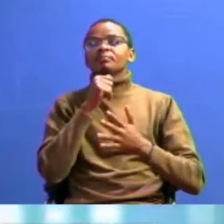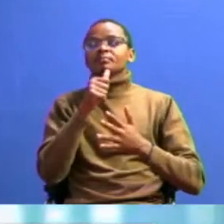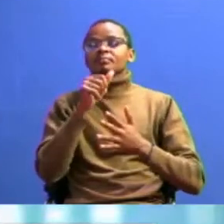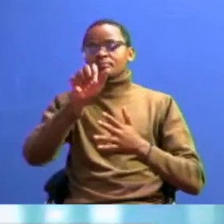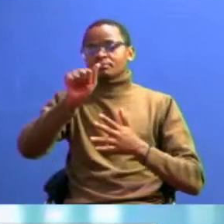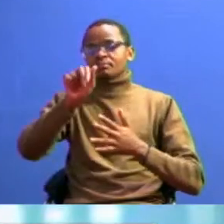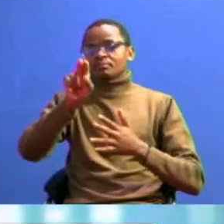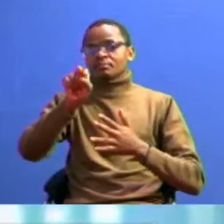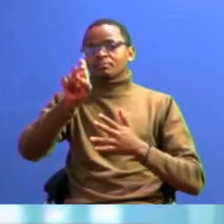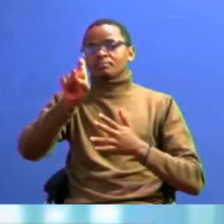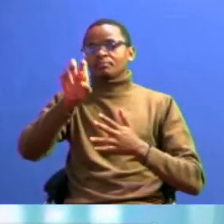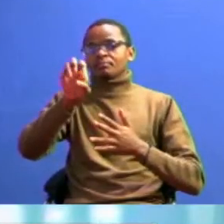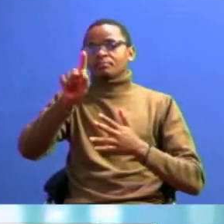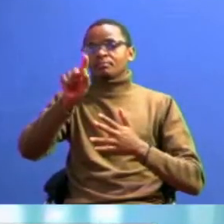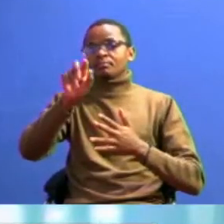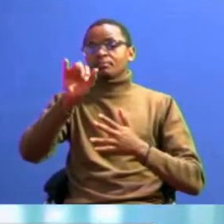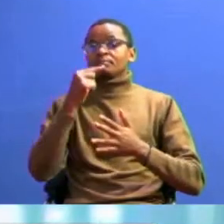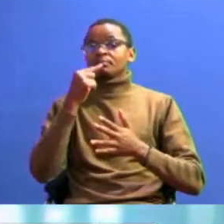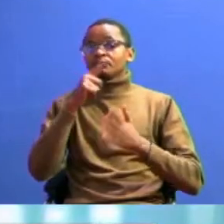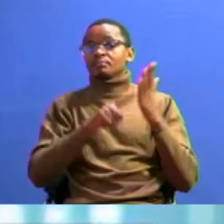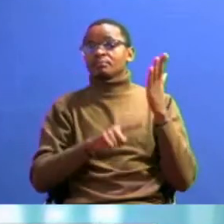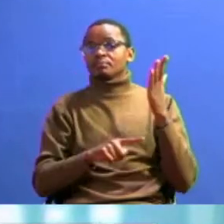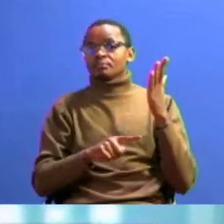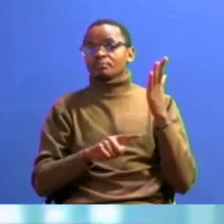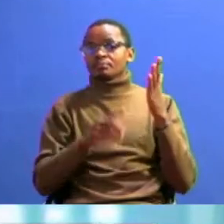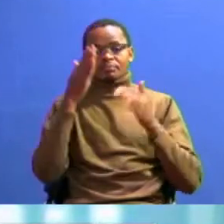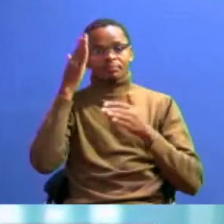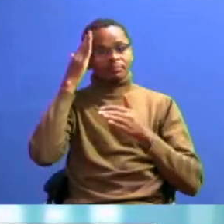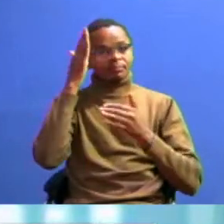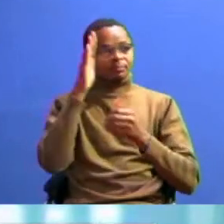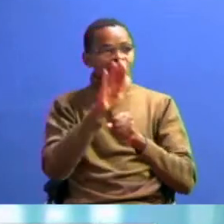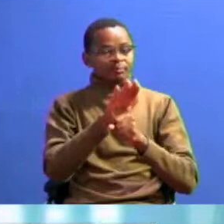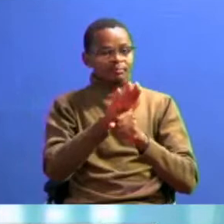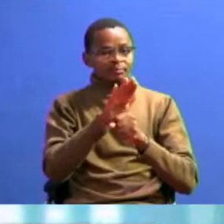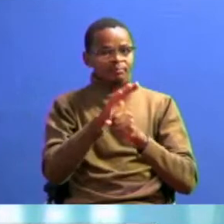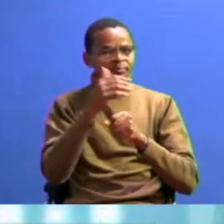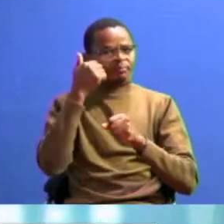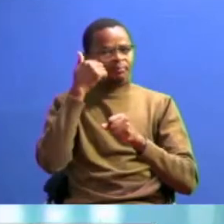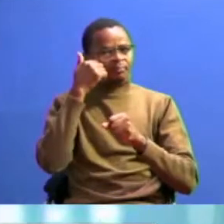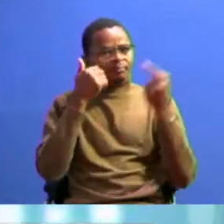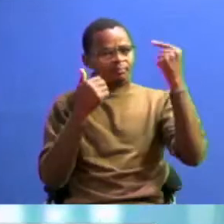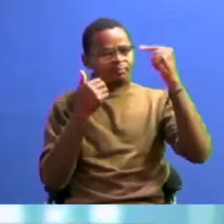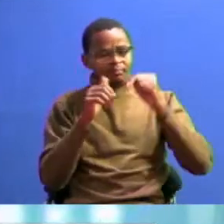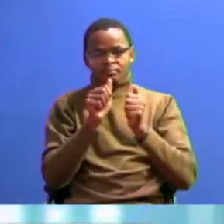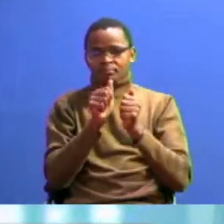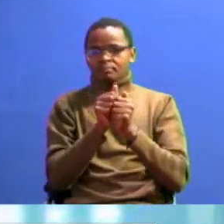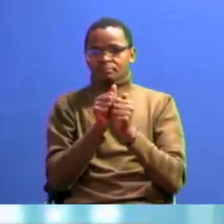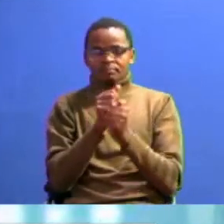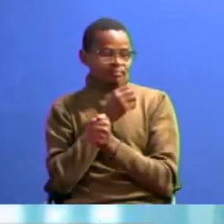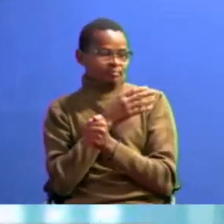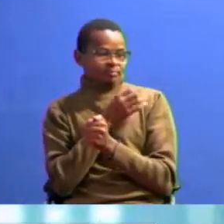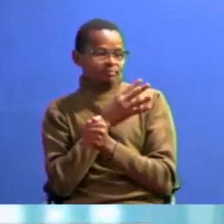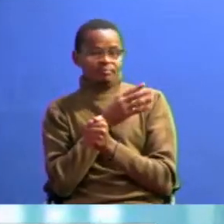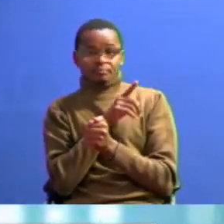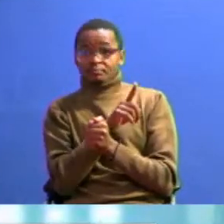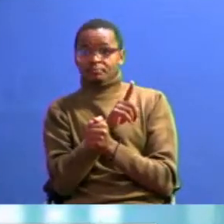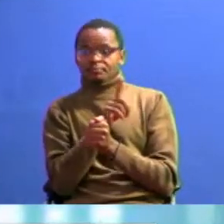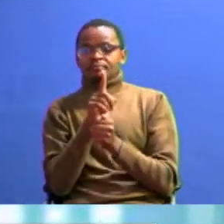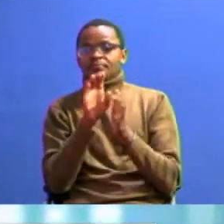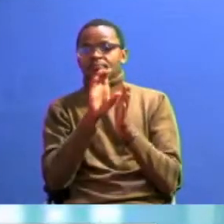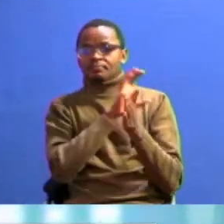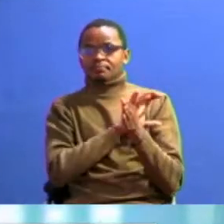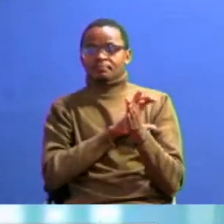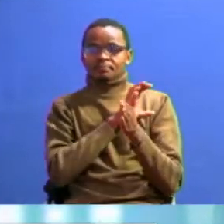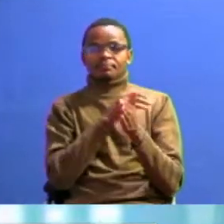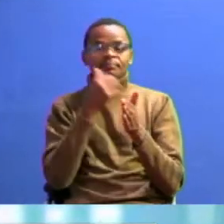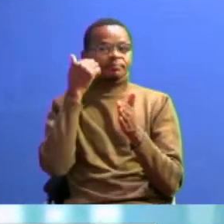anxiety. That is to tell you, they recognize that a lot of mental illness come with anxiety. Sometimes anxiety as a symptom of the